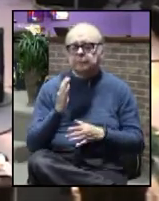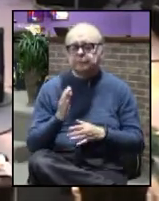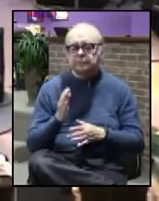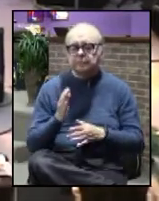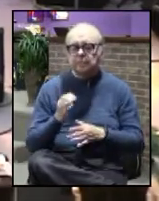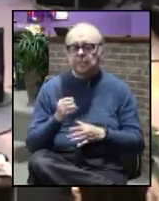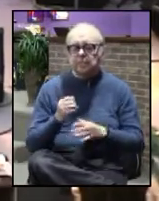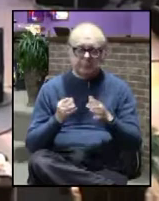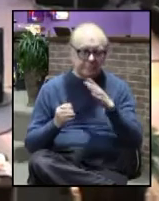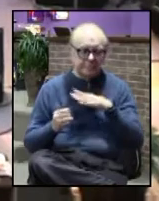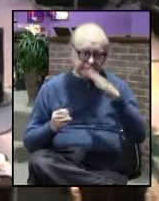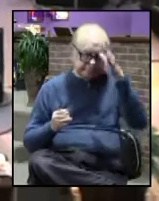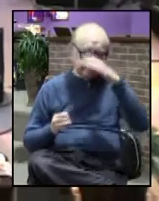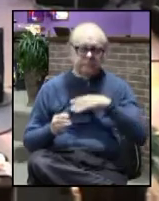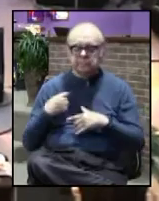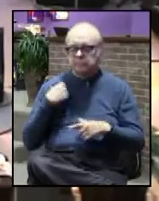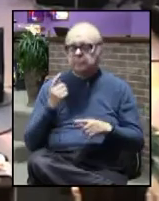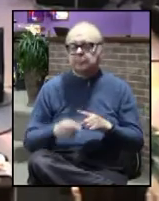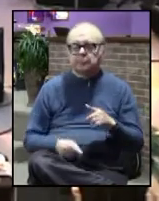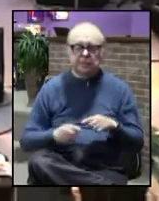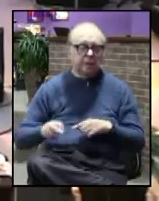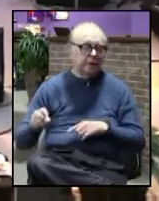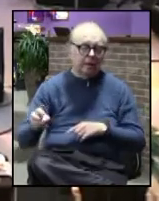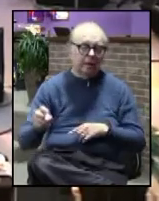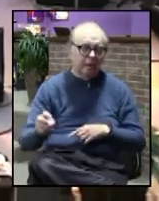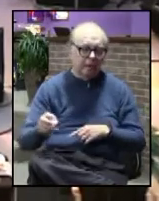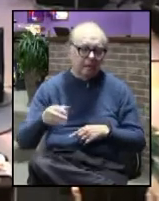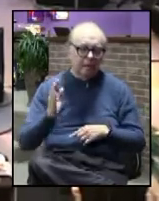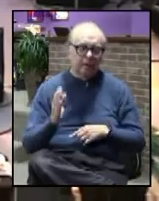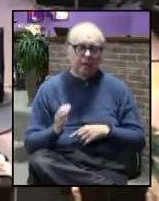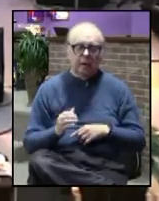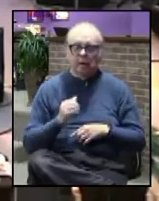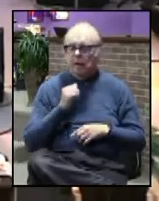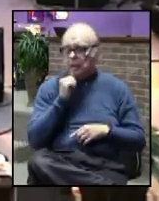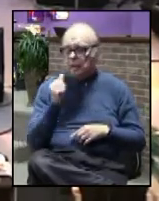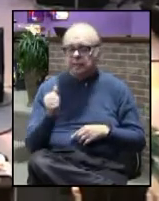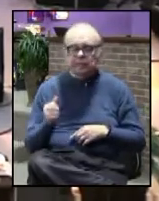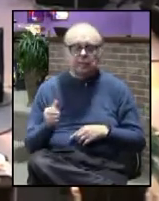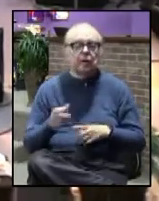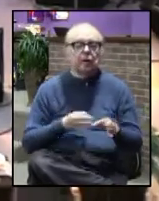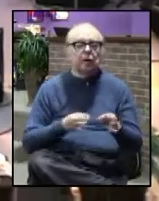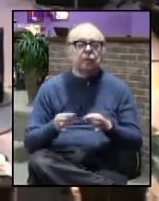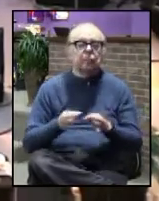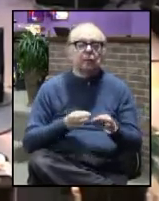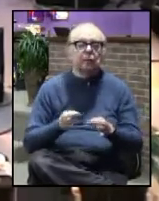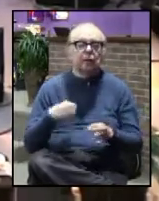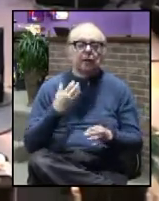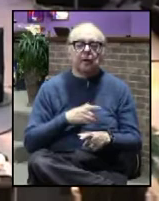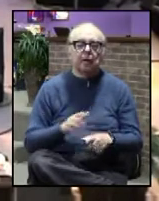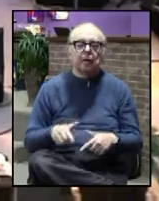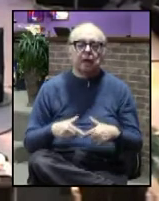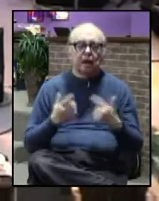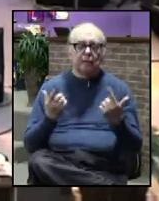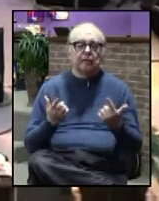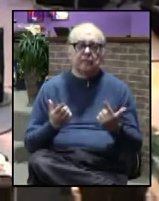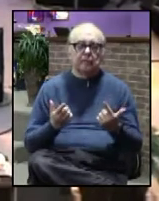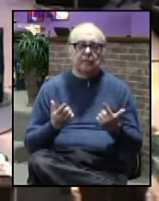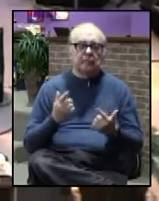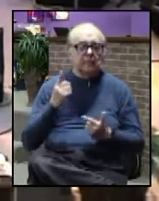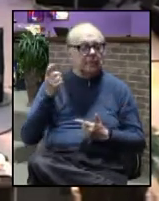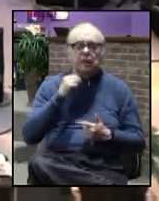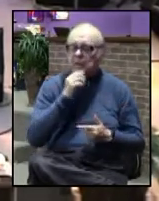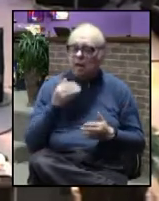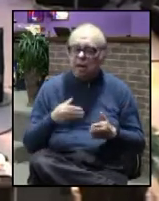God, ladies and gentlemen, we can't drift if God is a navigator of our life. He won't let us